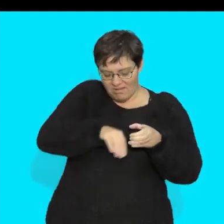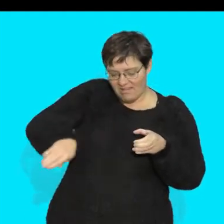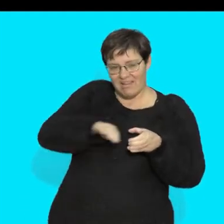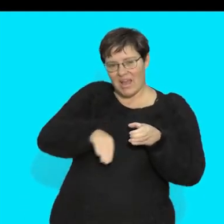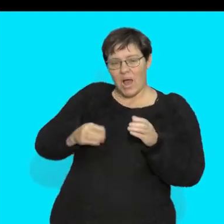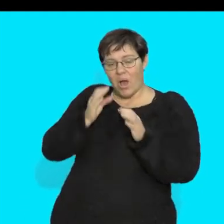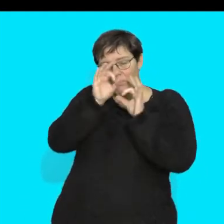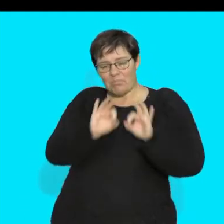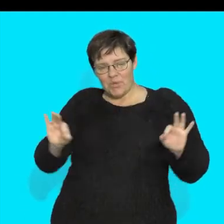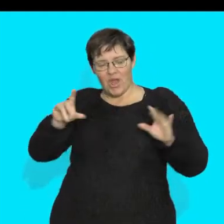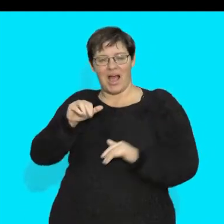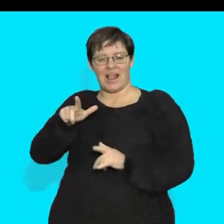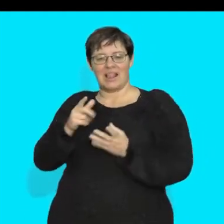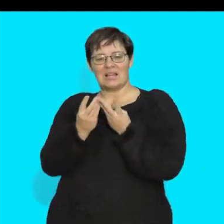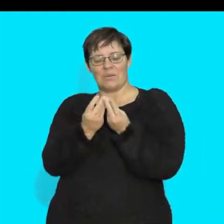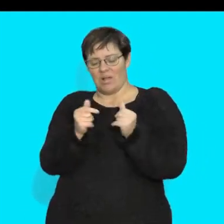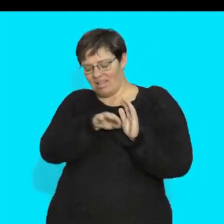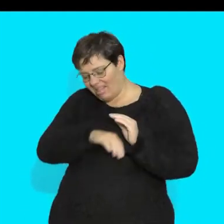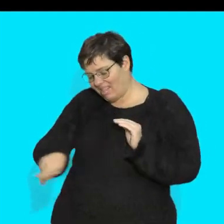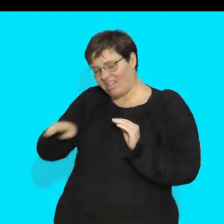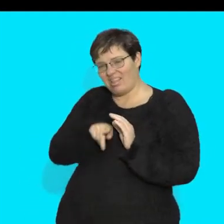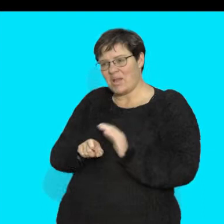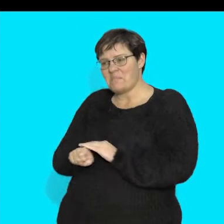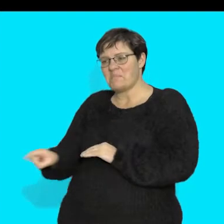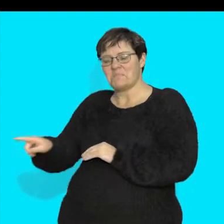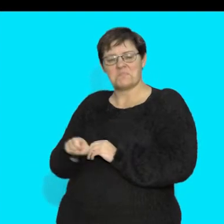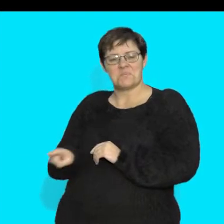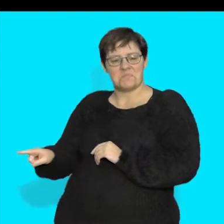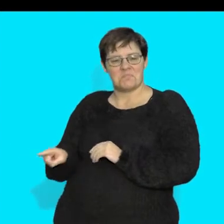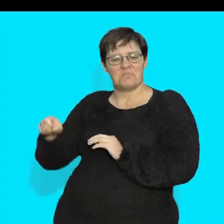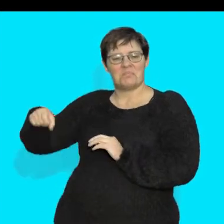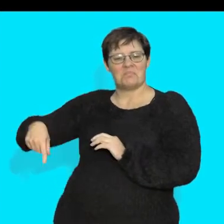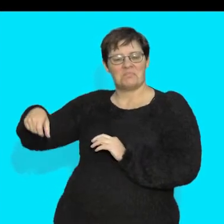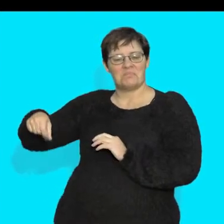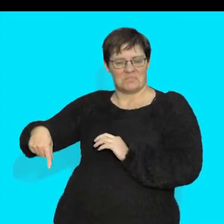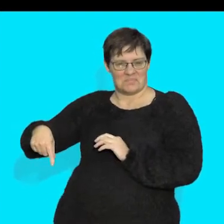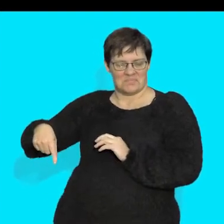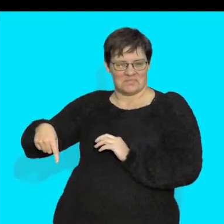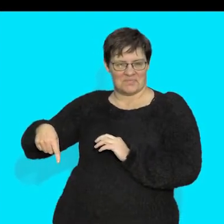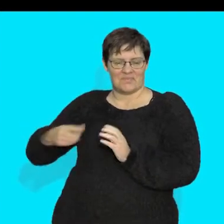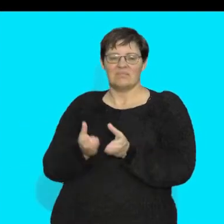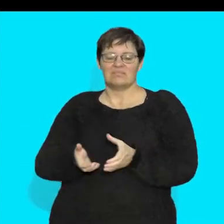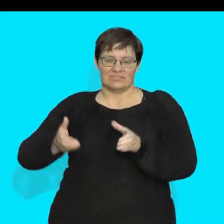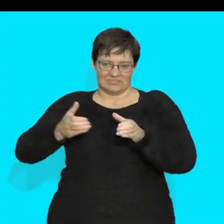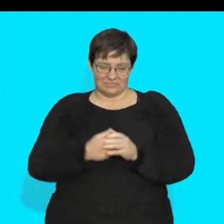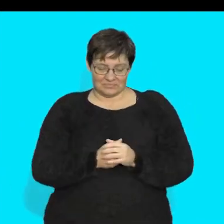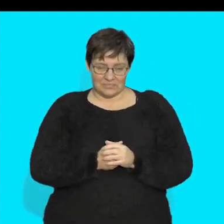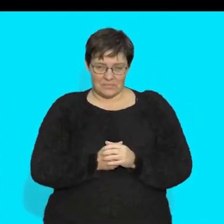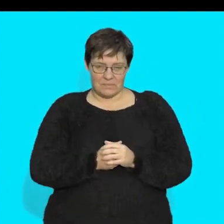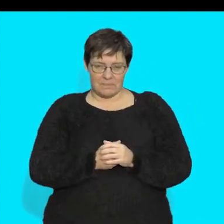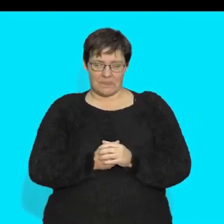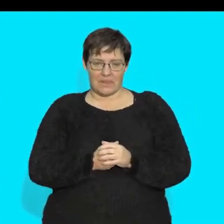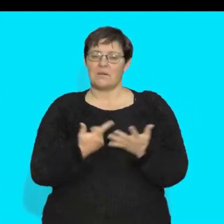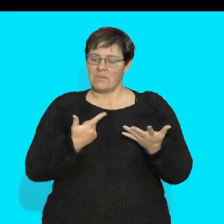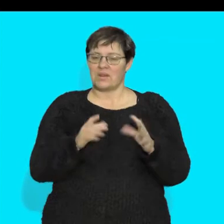and we're getting pure aluminium, molten liquid aluminium, passing out of the cell into a collection